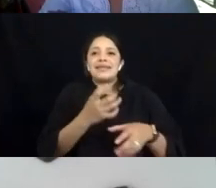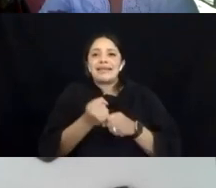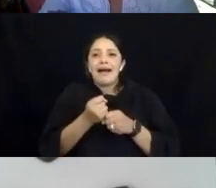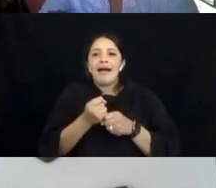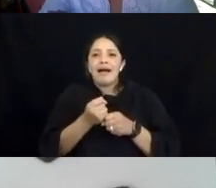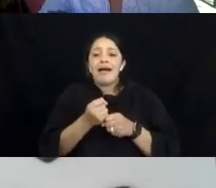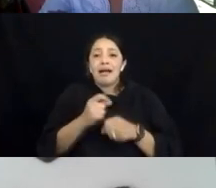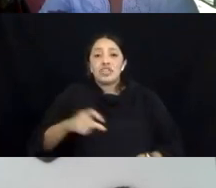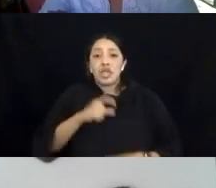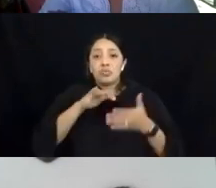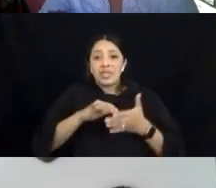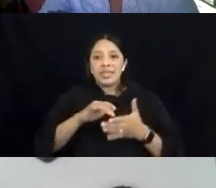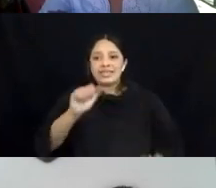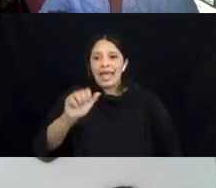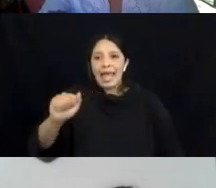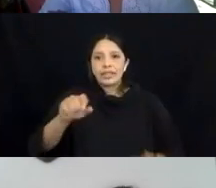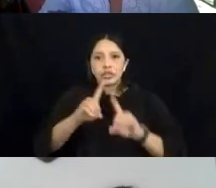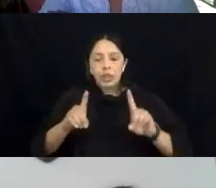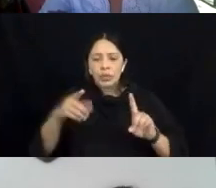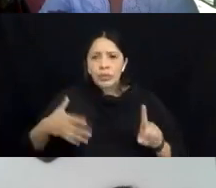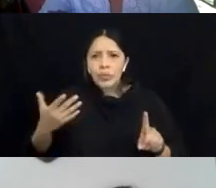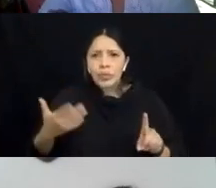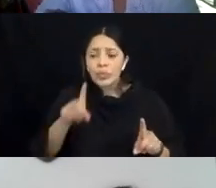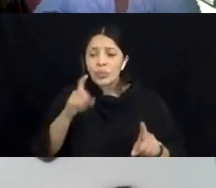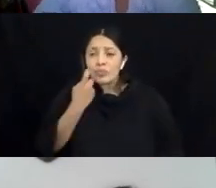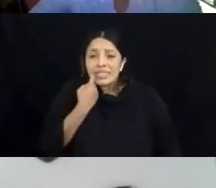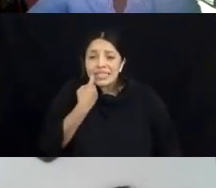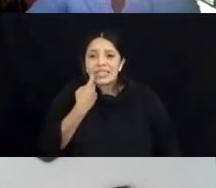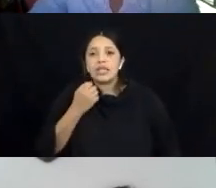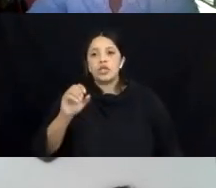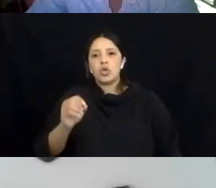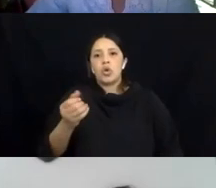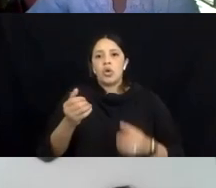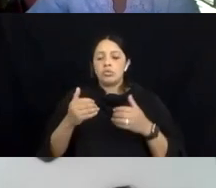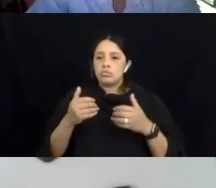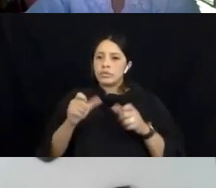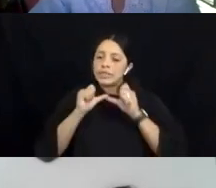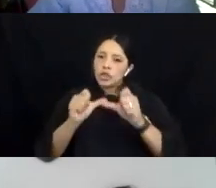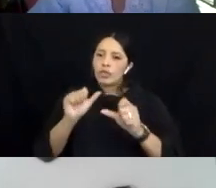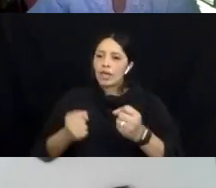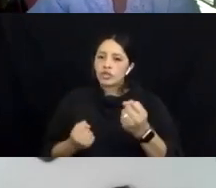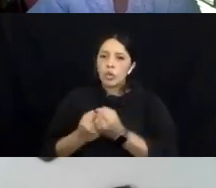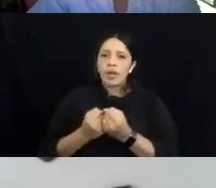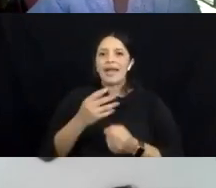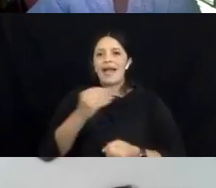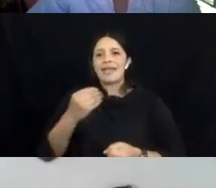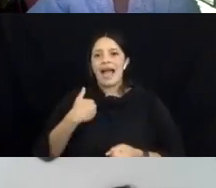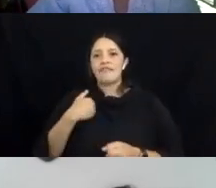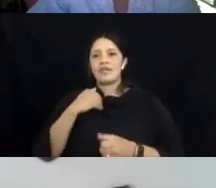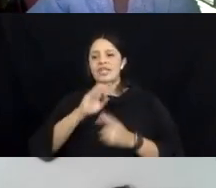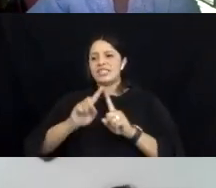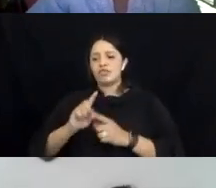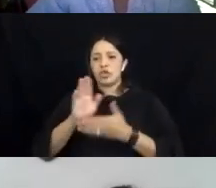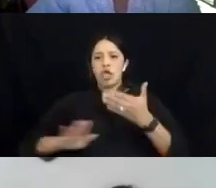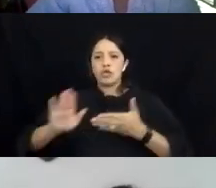AAT degree. So, you know, pushing that forward and having the institution help push those ideas